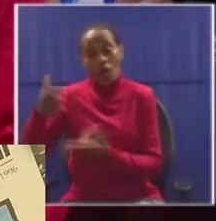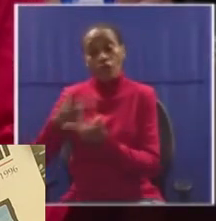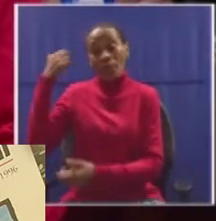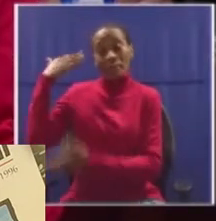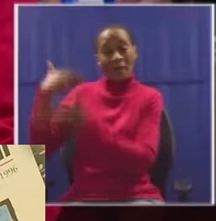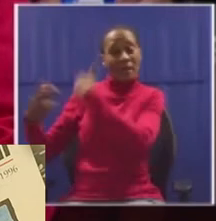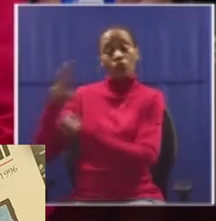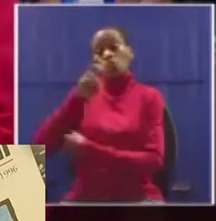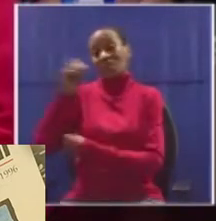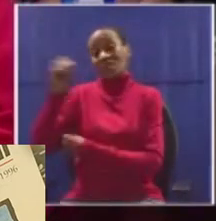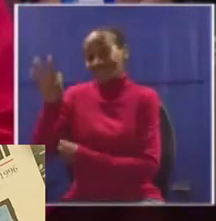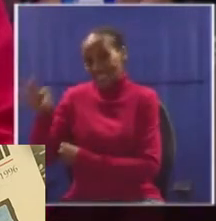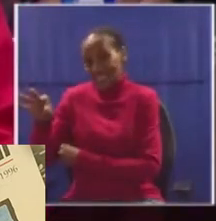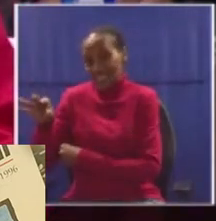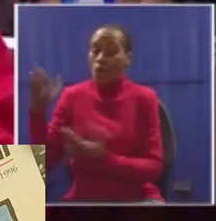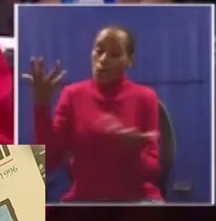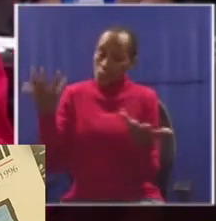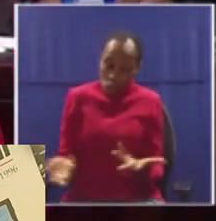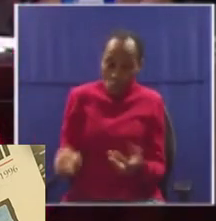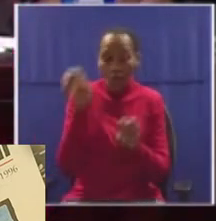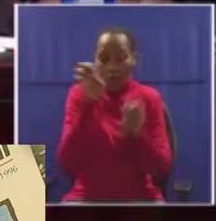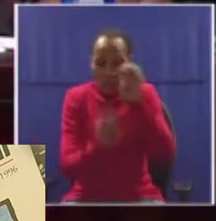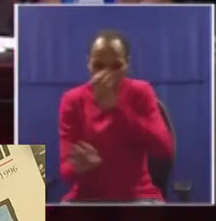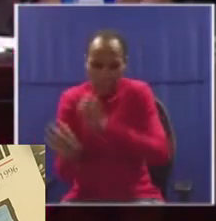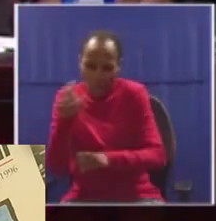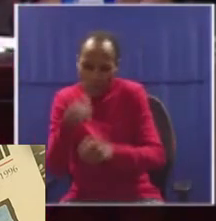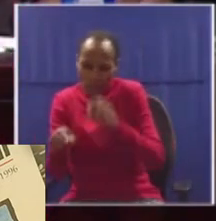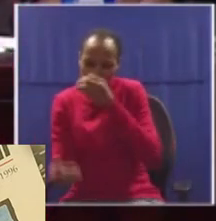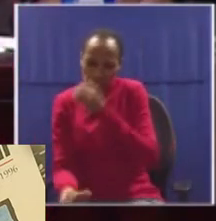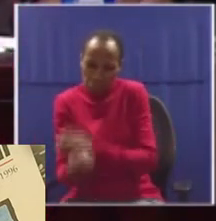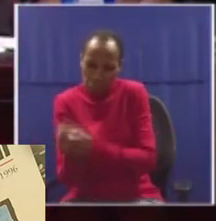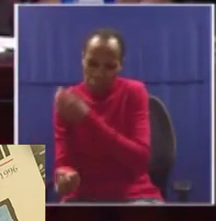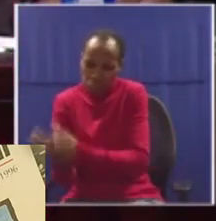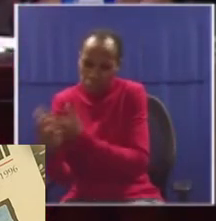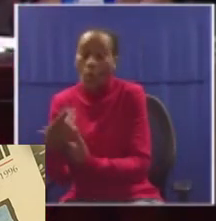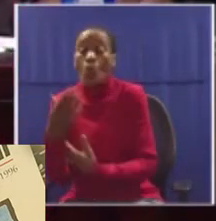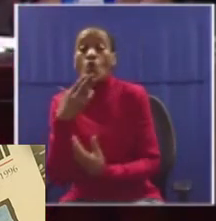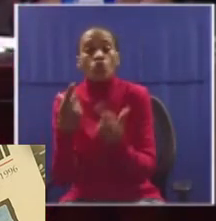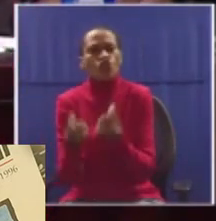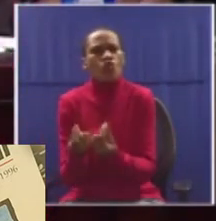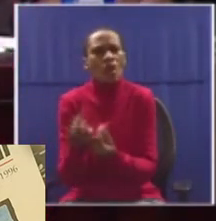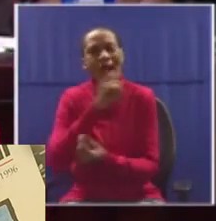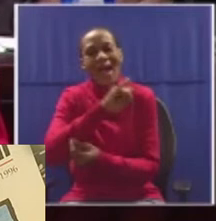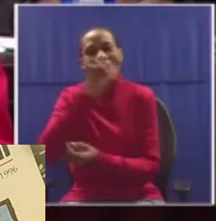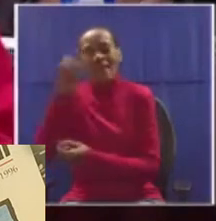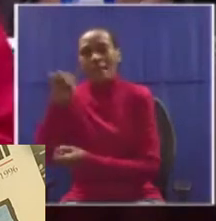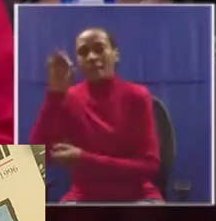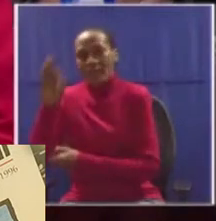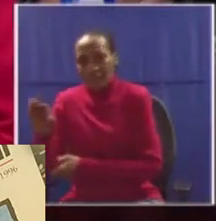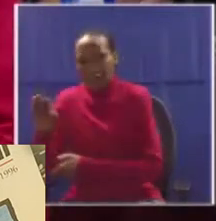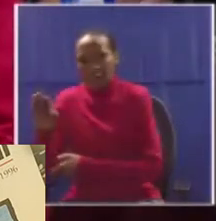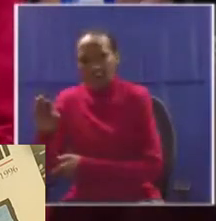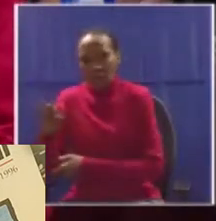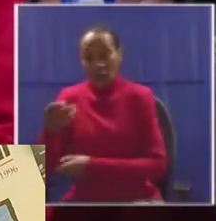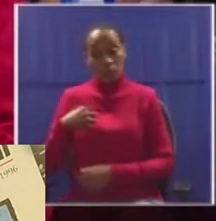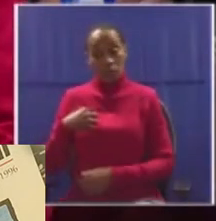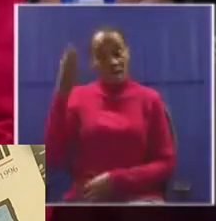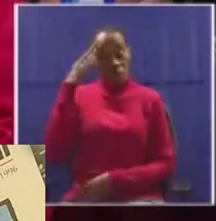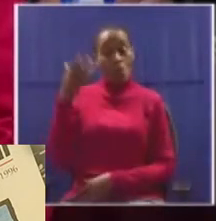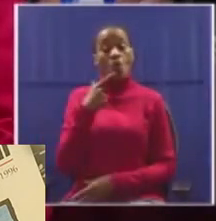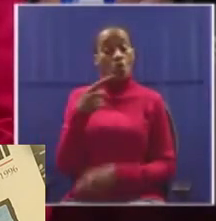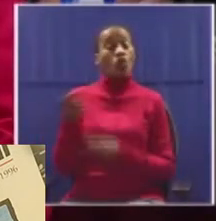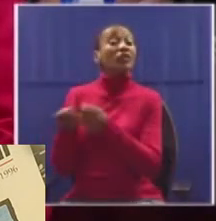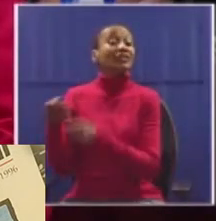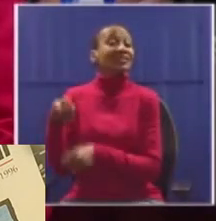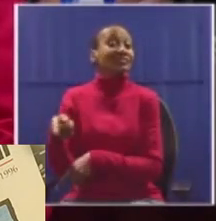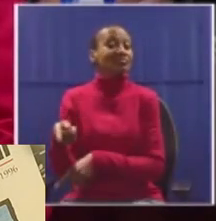2003 the evaluation which led to gray listing was conducted by the IMF we know who we are dealing with here